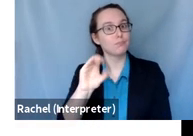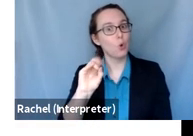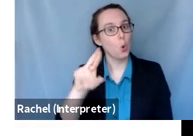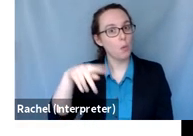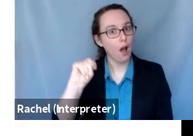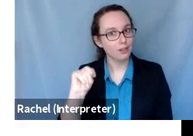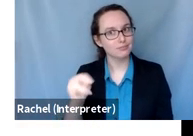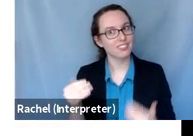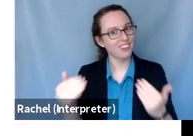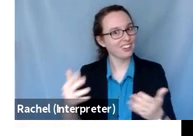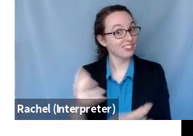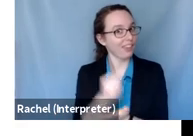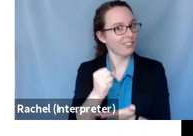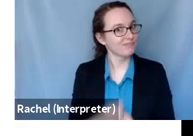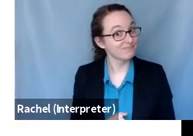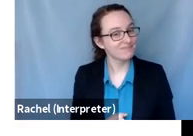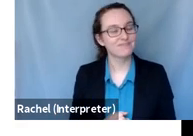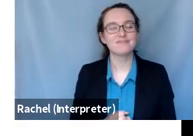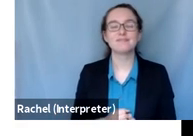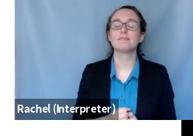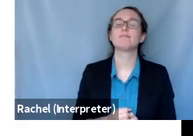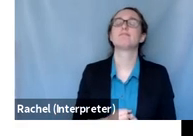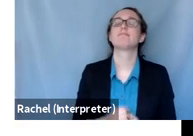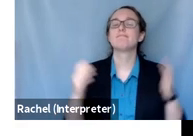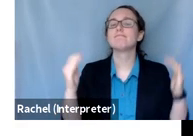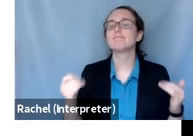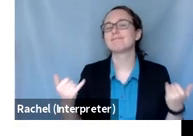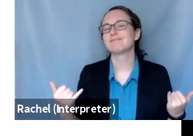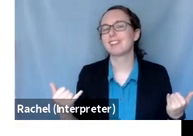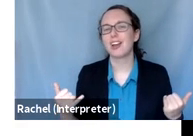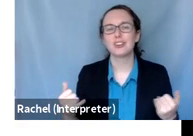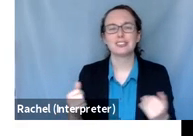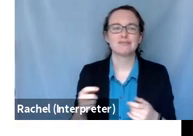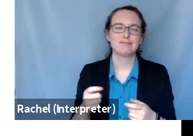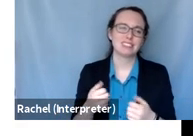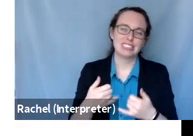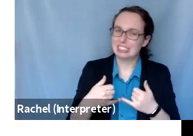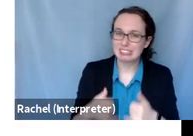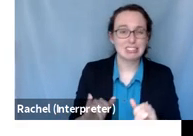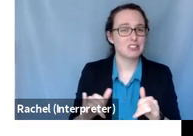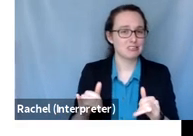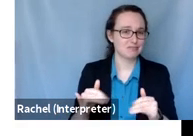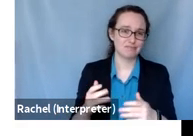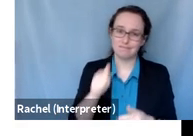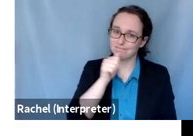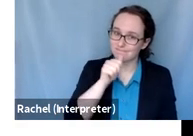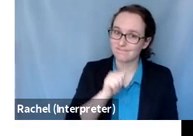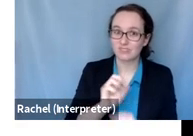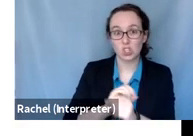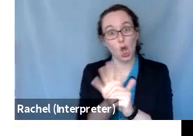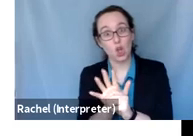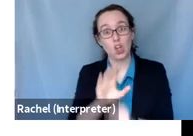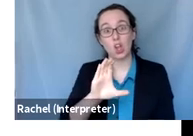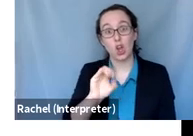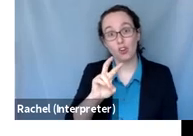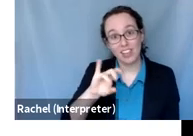Like if I mentioned, we're dealing with COVID-19 and it's similar to the fall. And it was a little challenging for us